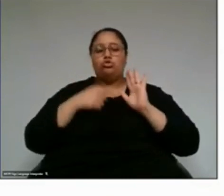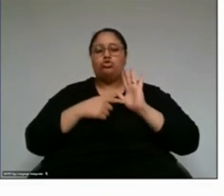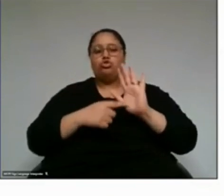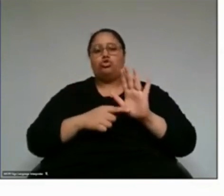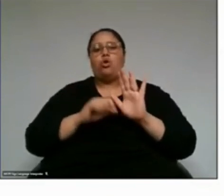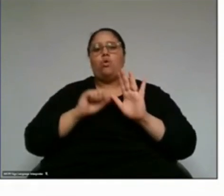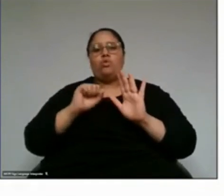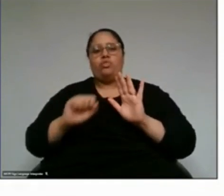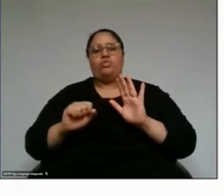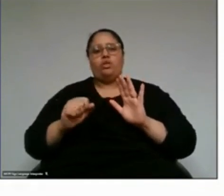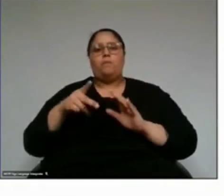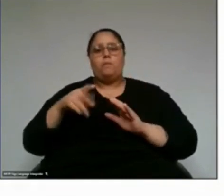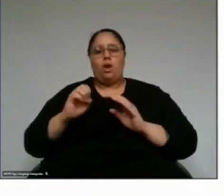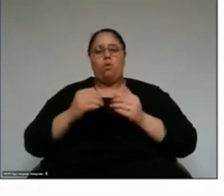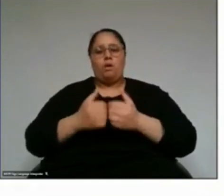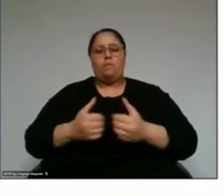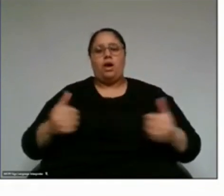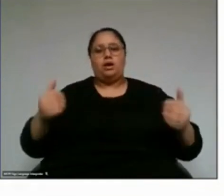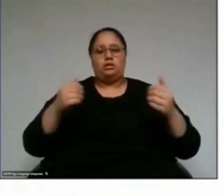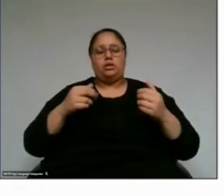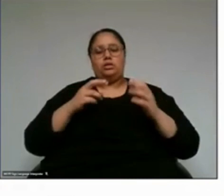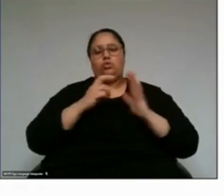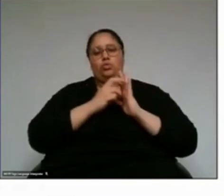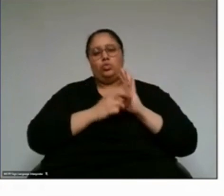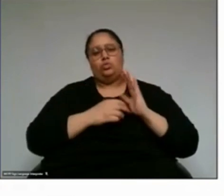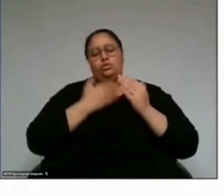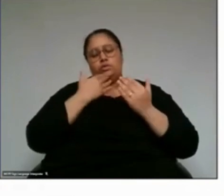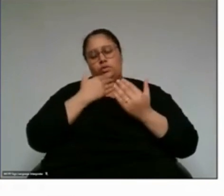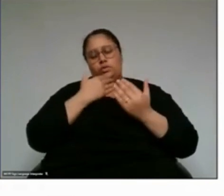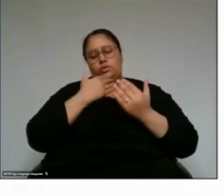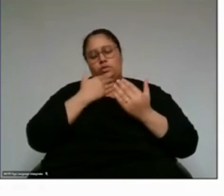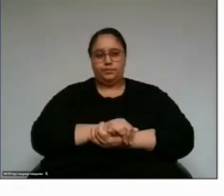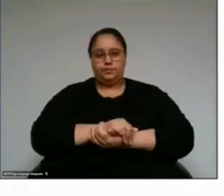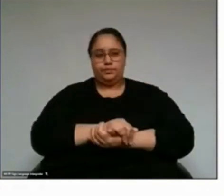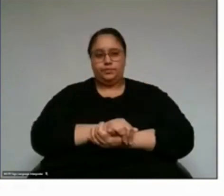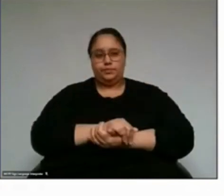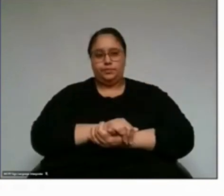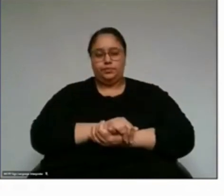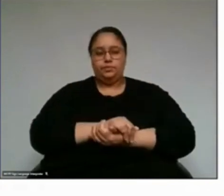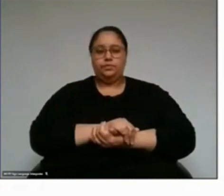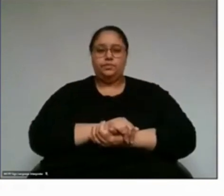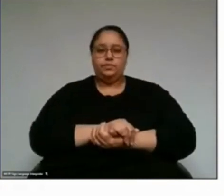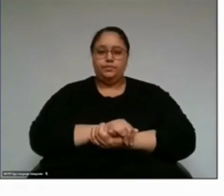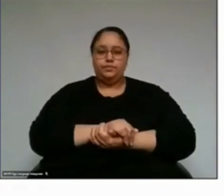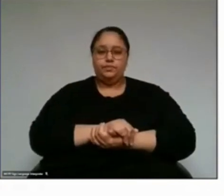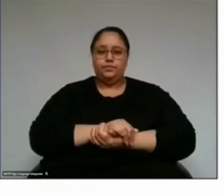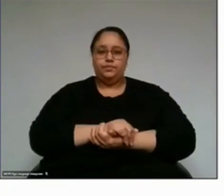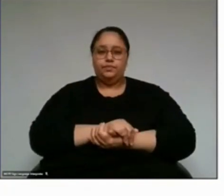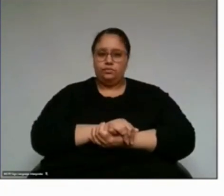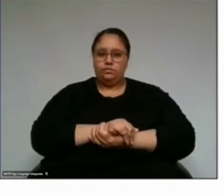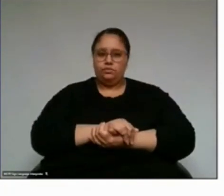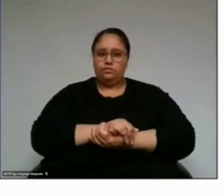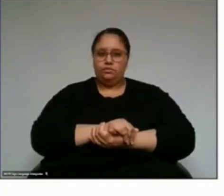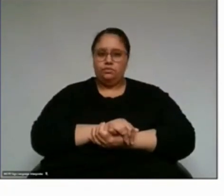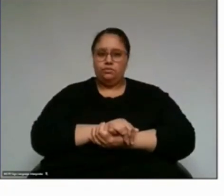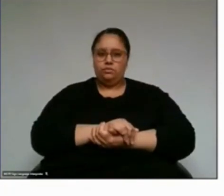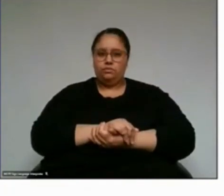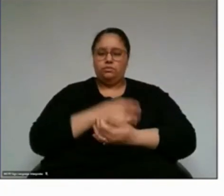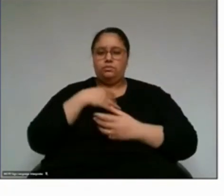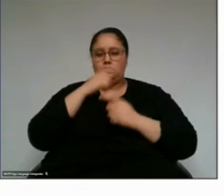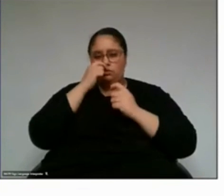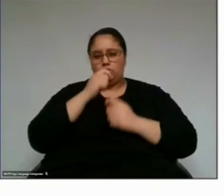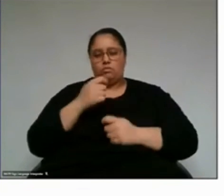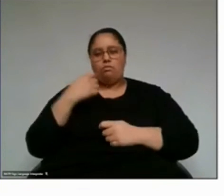complicity with pro-apartheid indoctrination. I thank you. Thank you. I now recognize the Honourable Minister. Thank you, Deputy